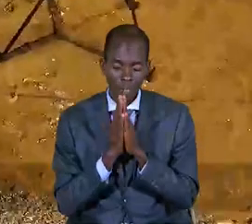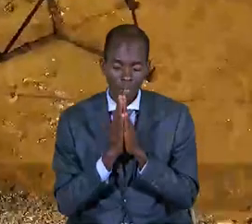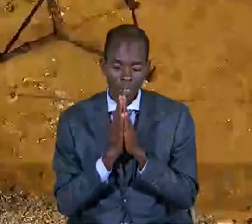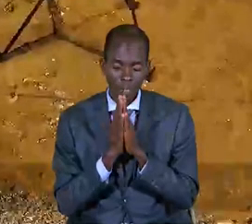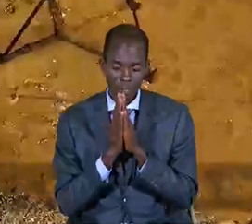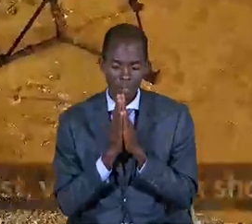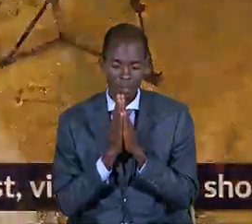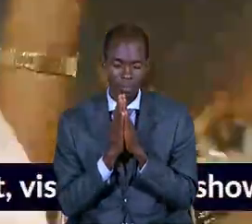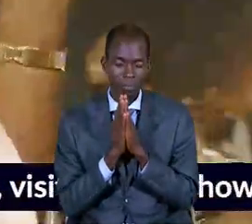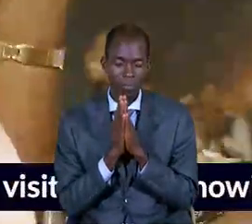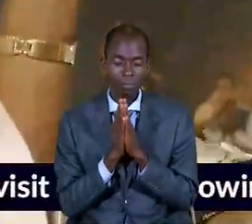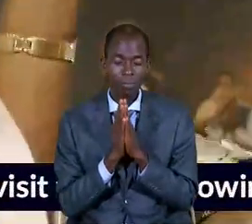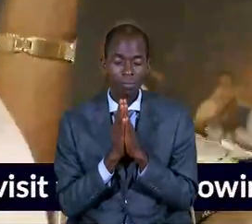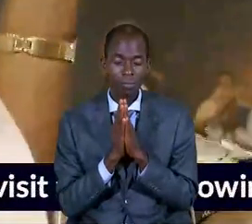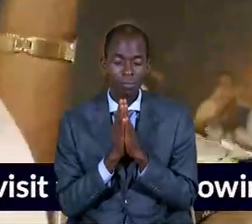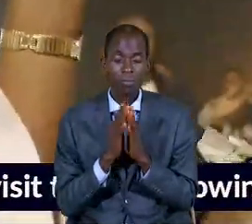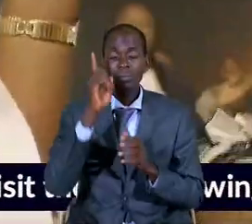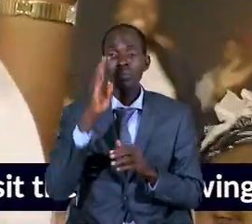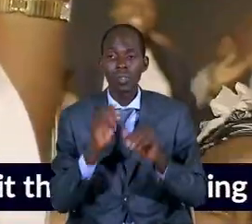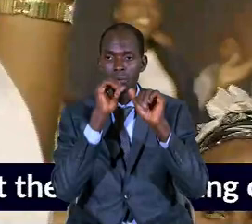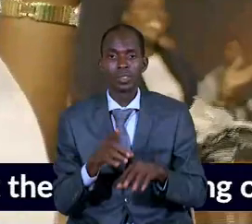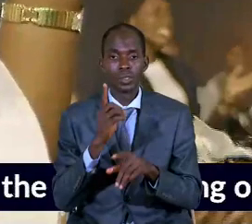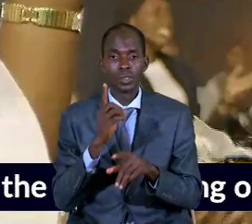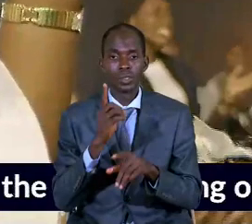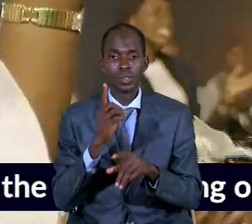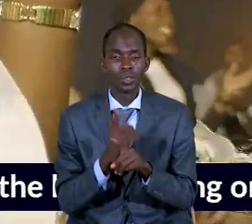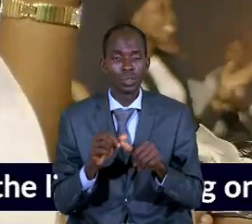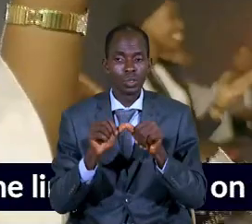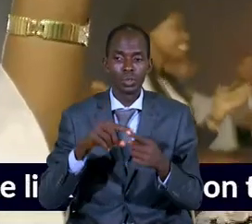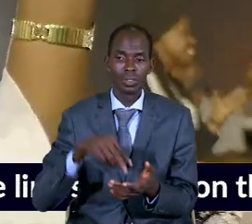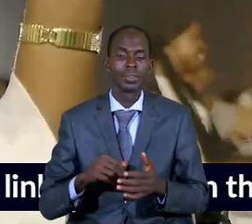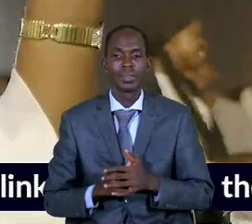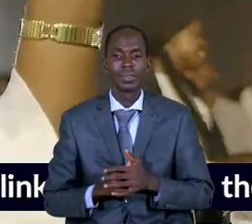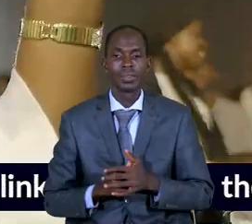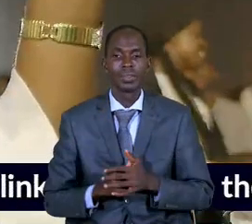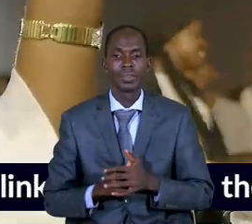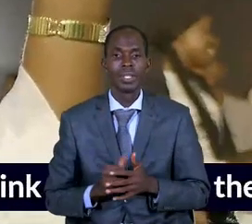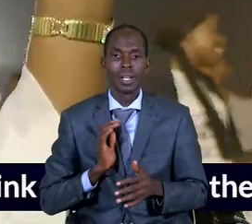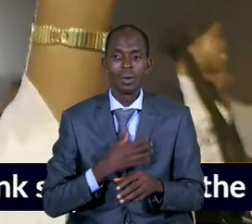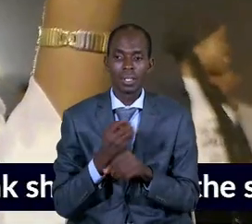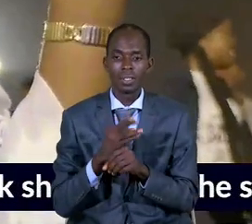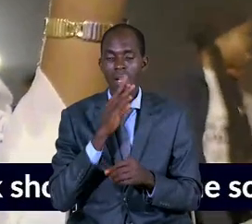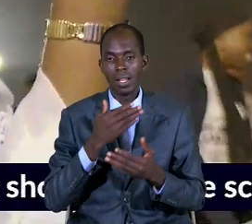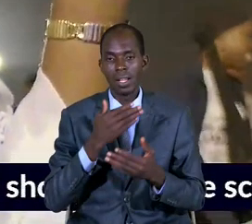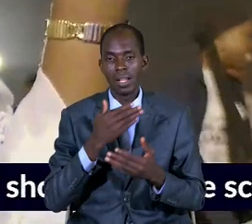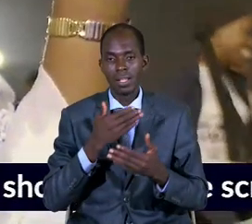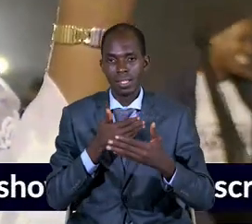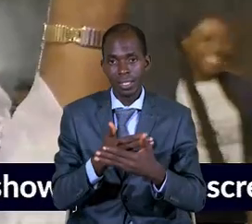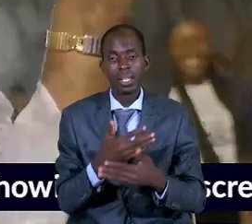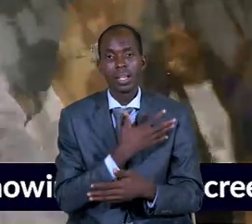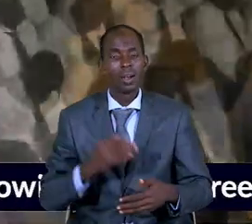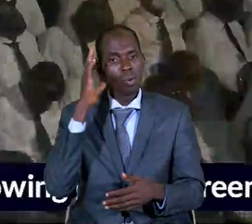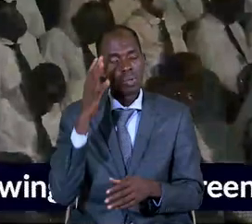Amen. God bless you. Please keep on standing. Our counselors are nearby and they'll take